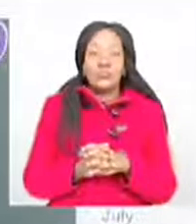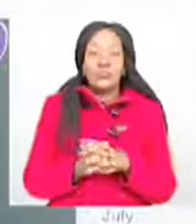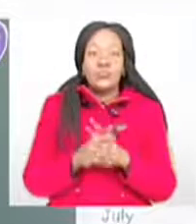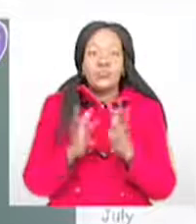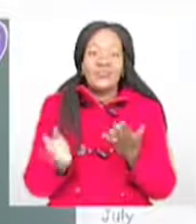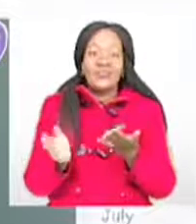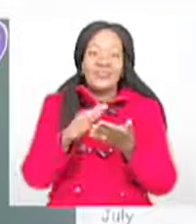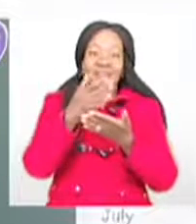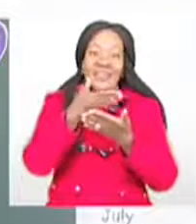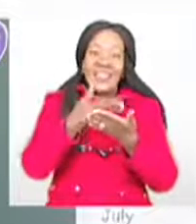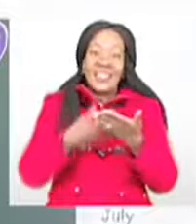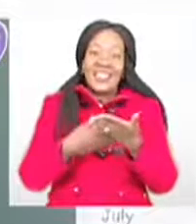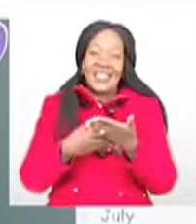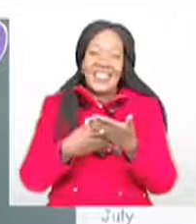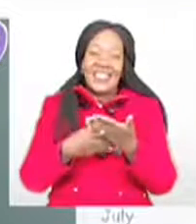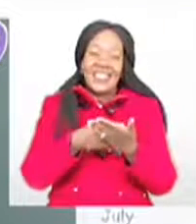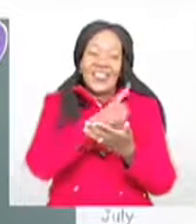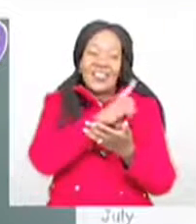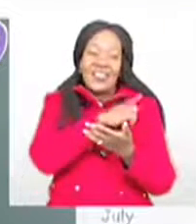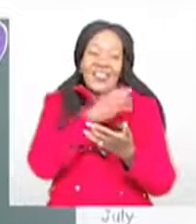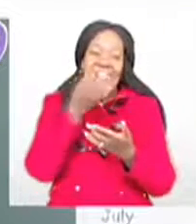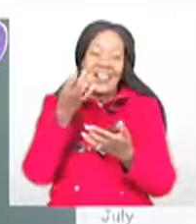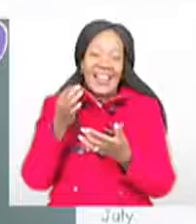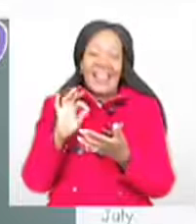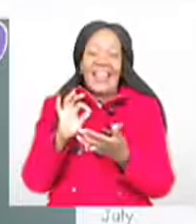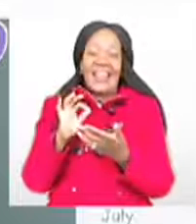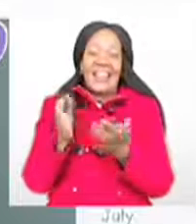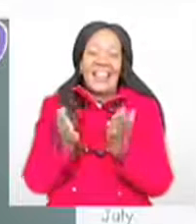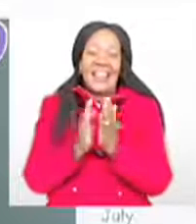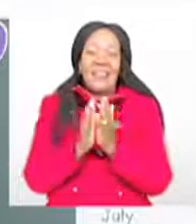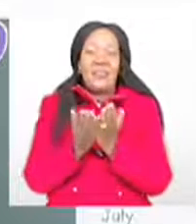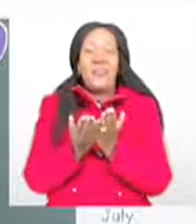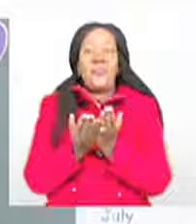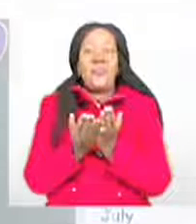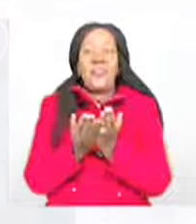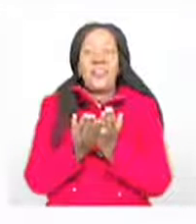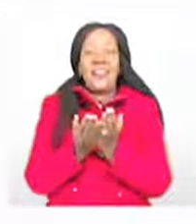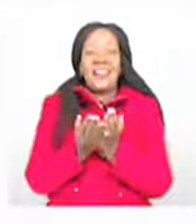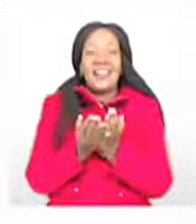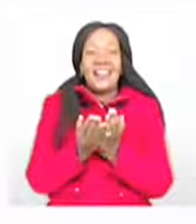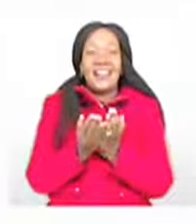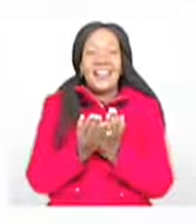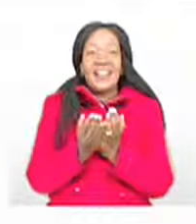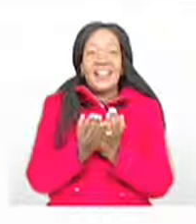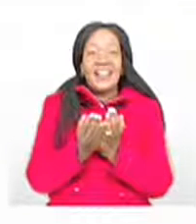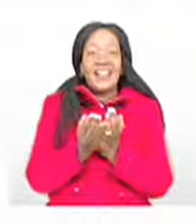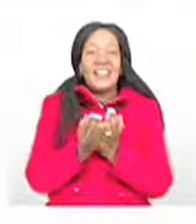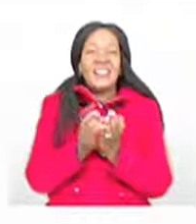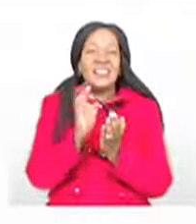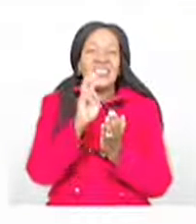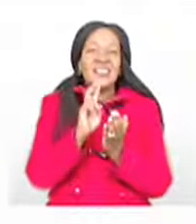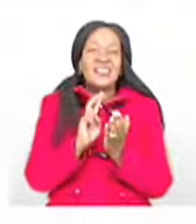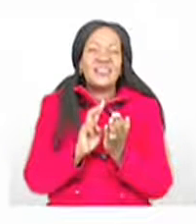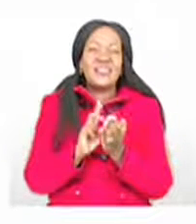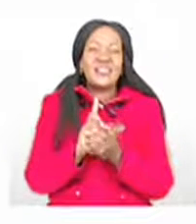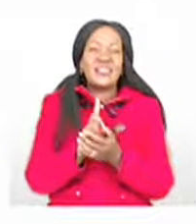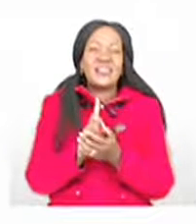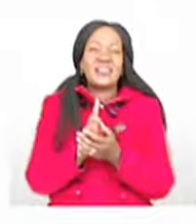Let's turn to page 19 of our booklet. The instruction